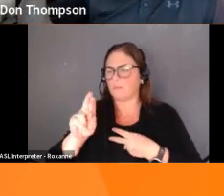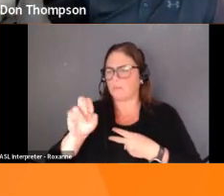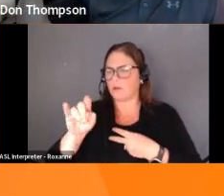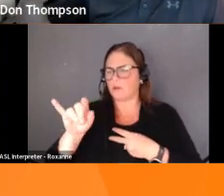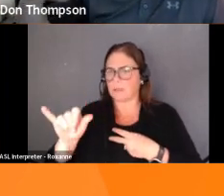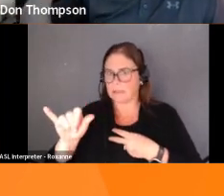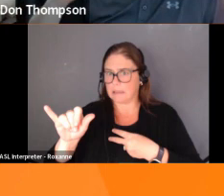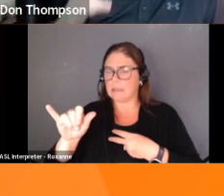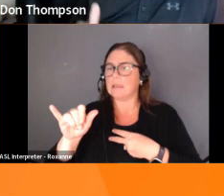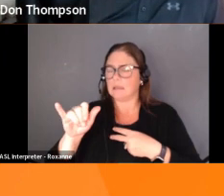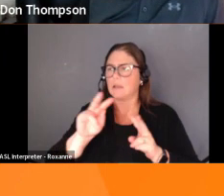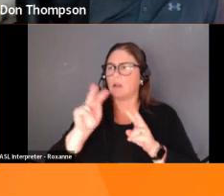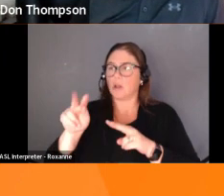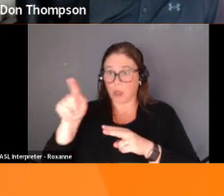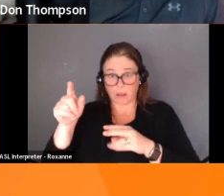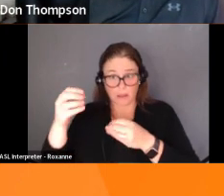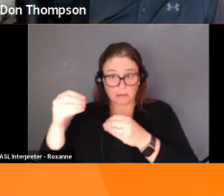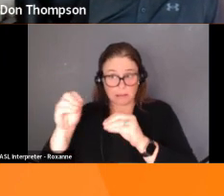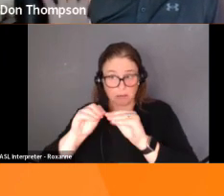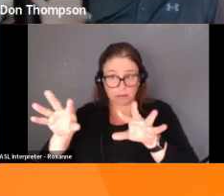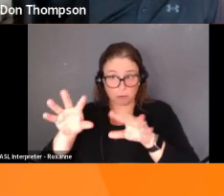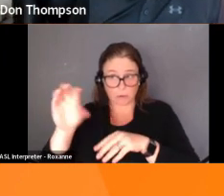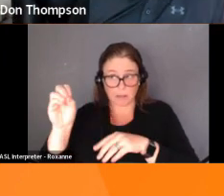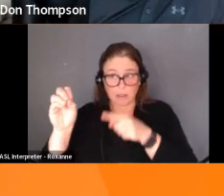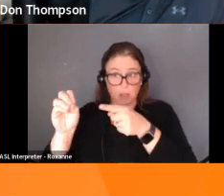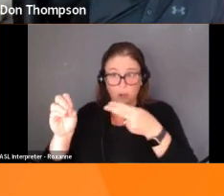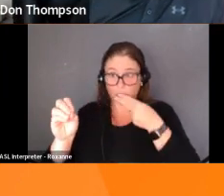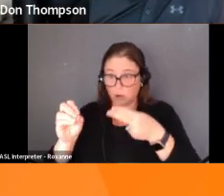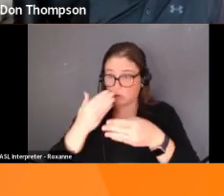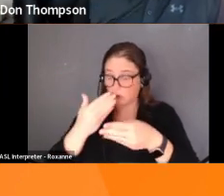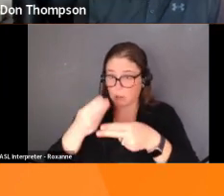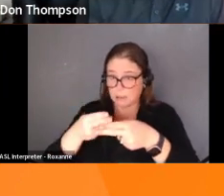also good sellers and pricing is maintained. Okay, we can talk more about that later.